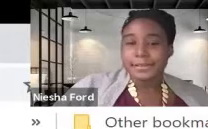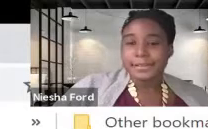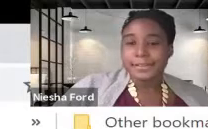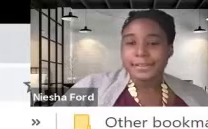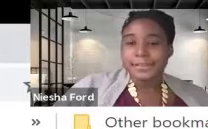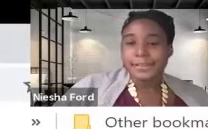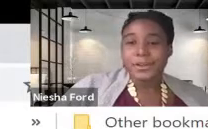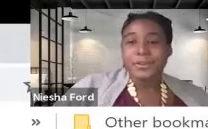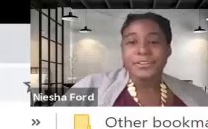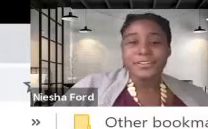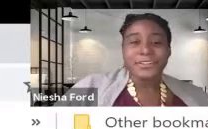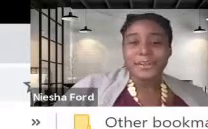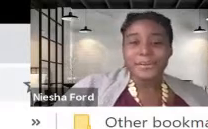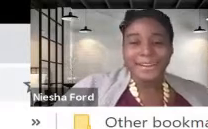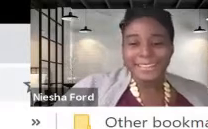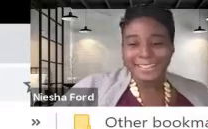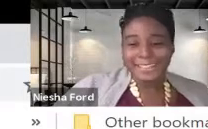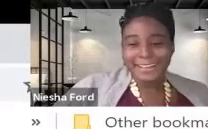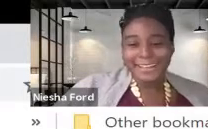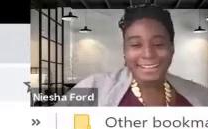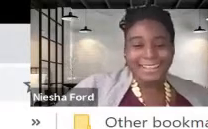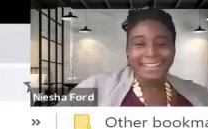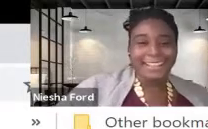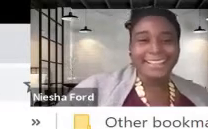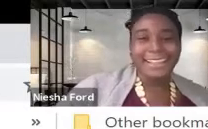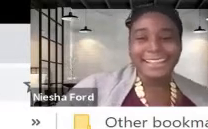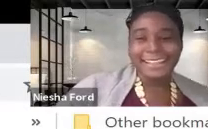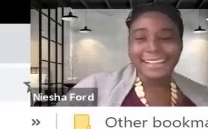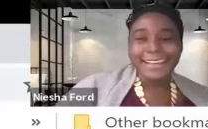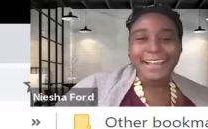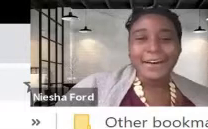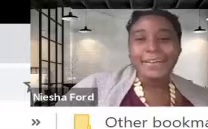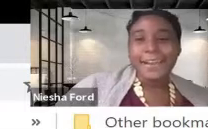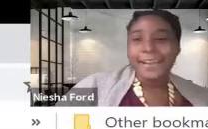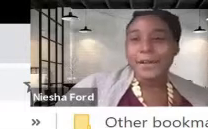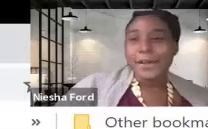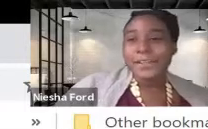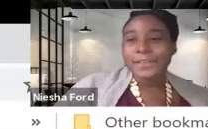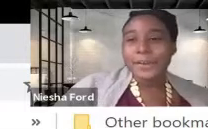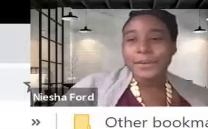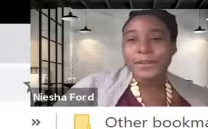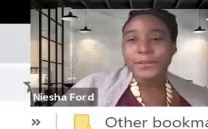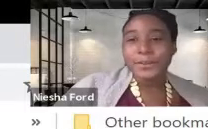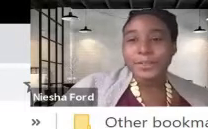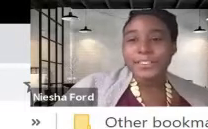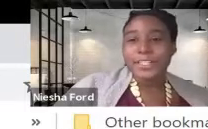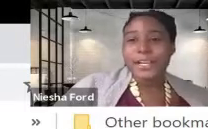No pressure, no pressure. All right. Well, if no other group wants to share,